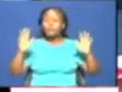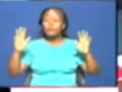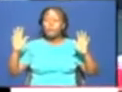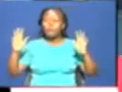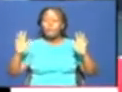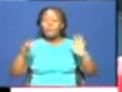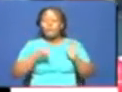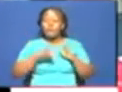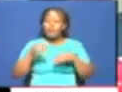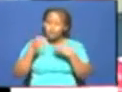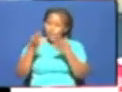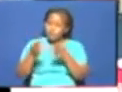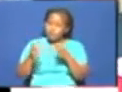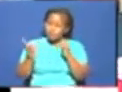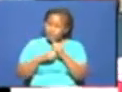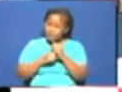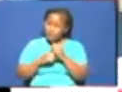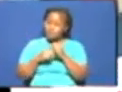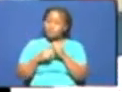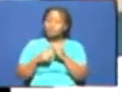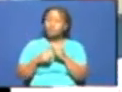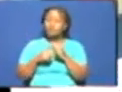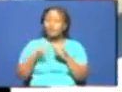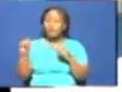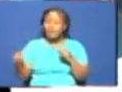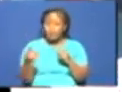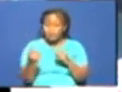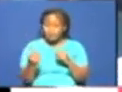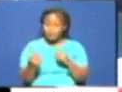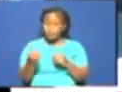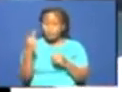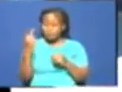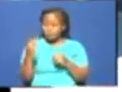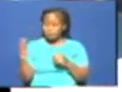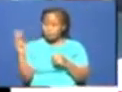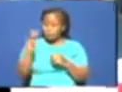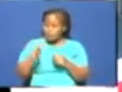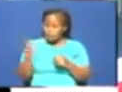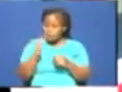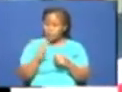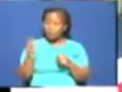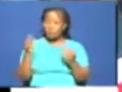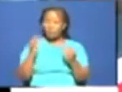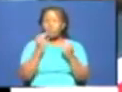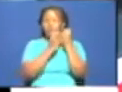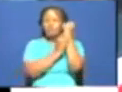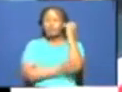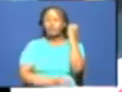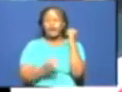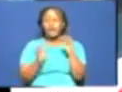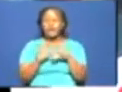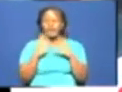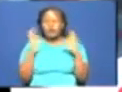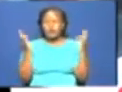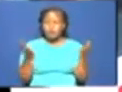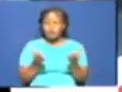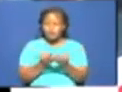the 2 million of the country's most needy families. How much is